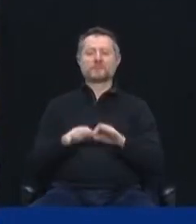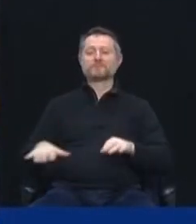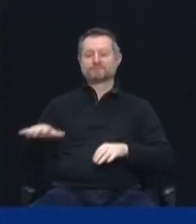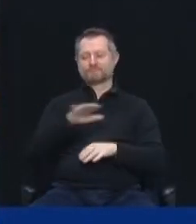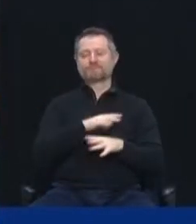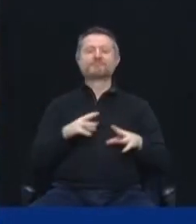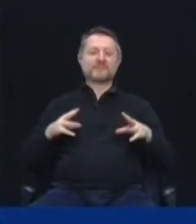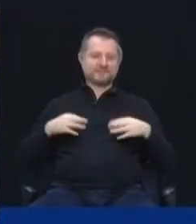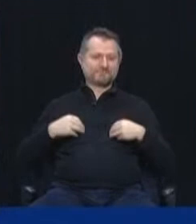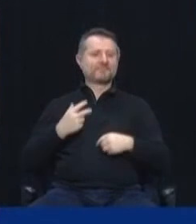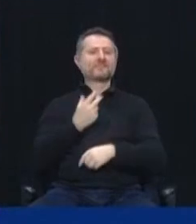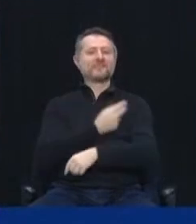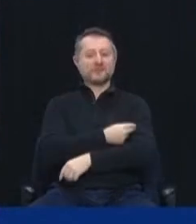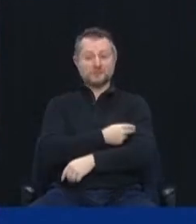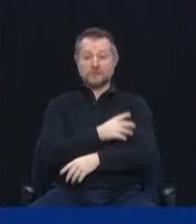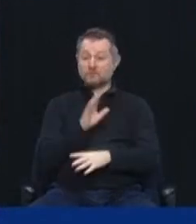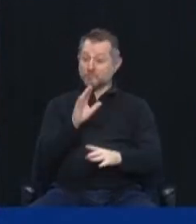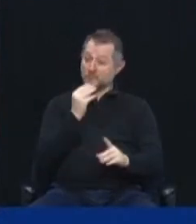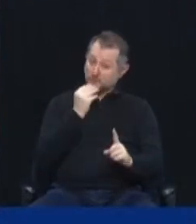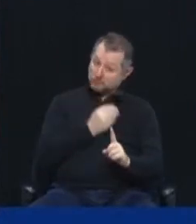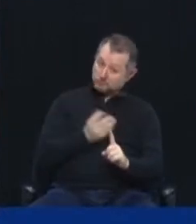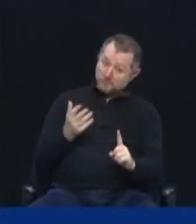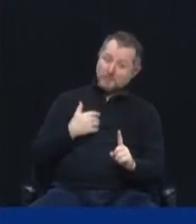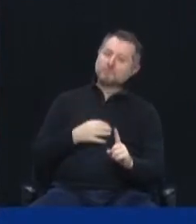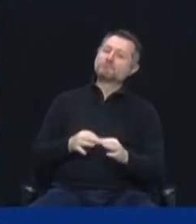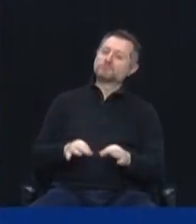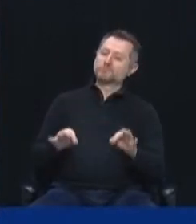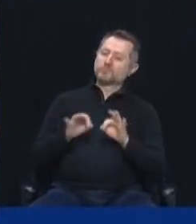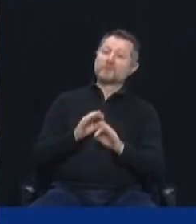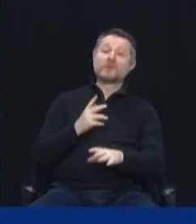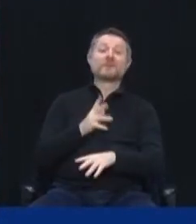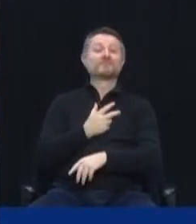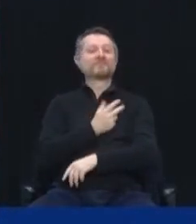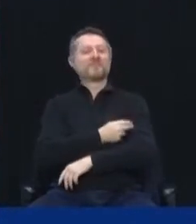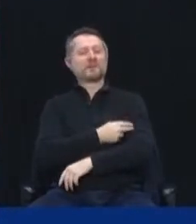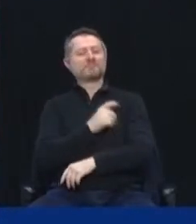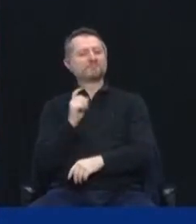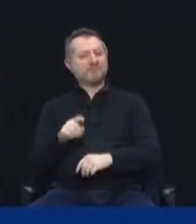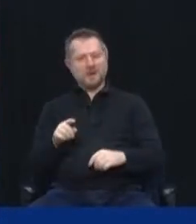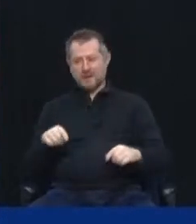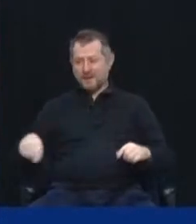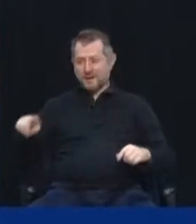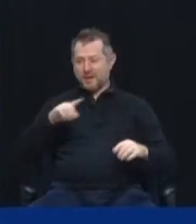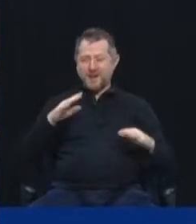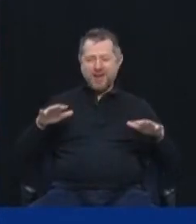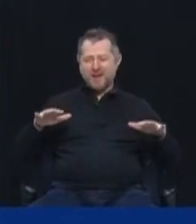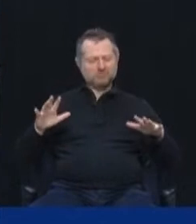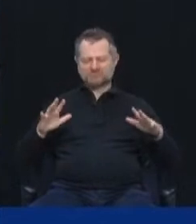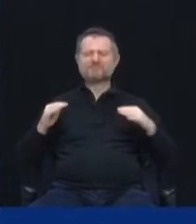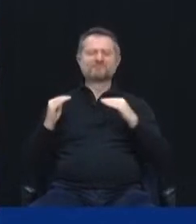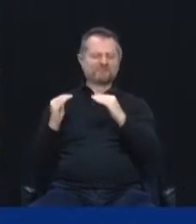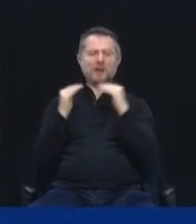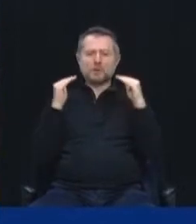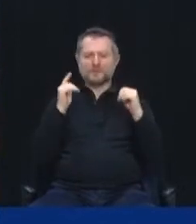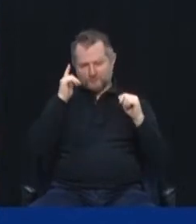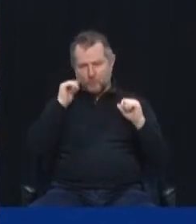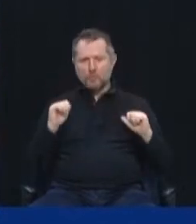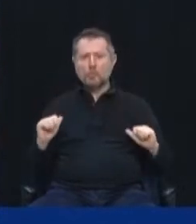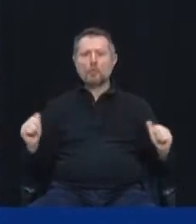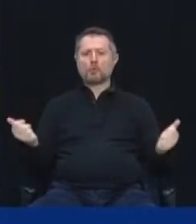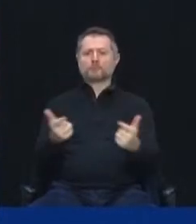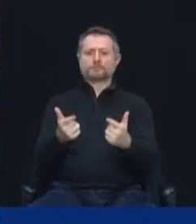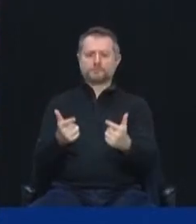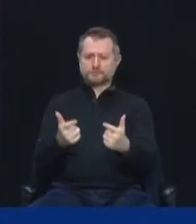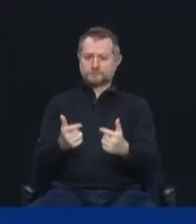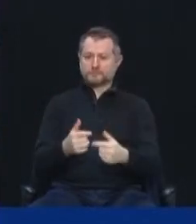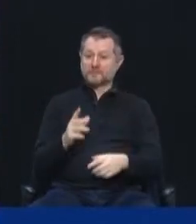it's important that everybody gets the vaccine equitably and fairly. And just saying we have a